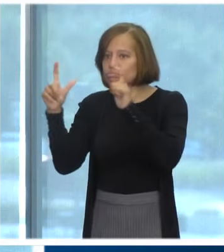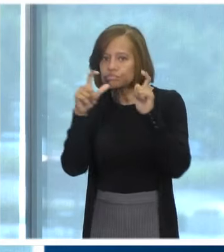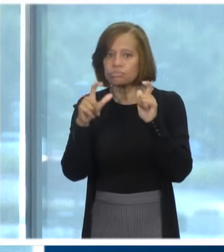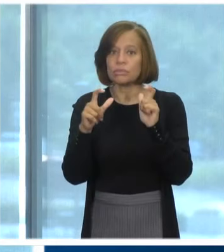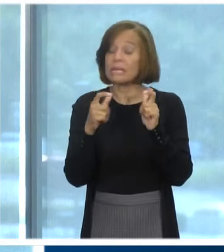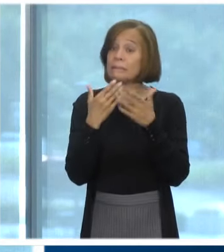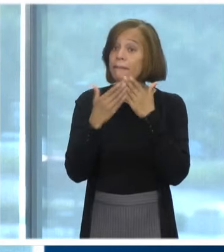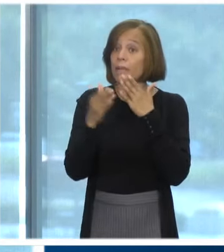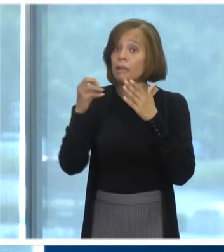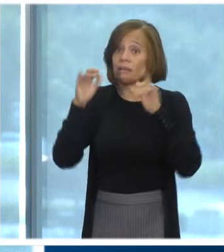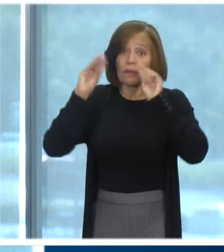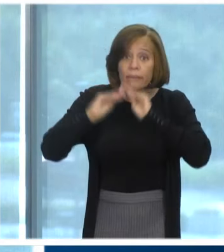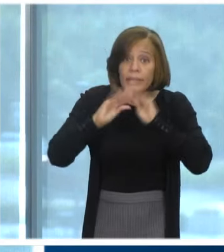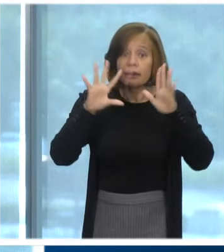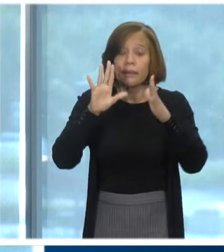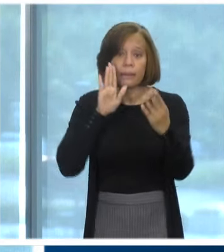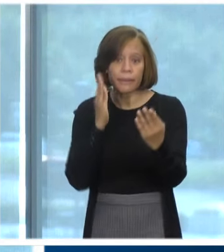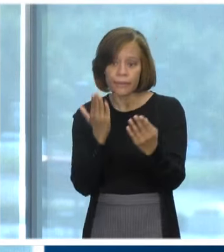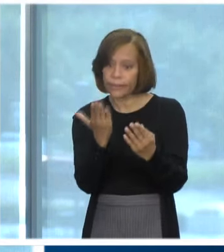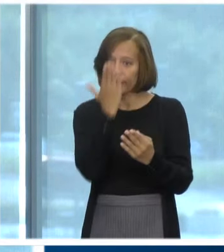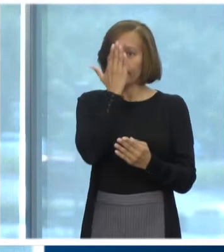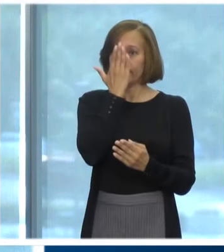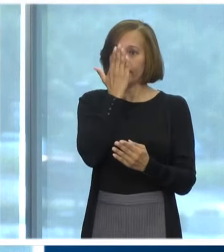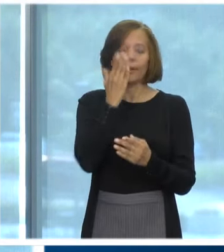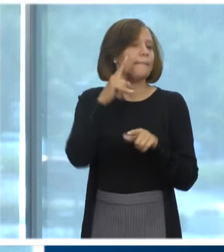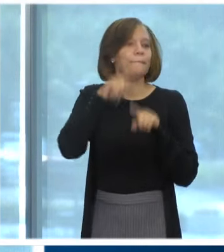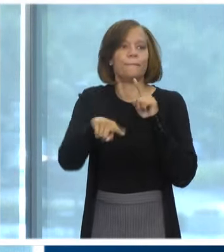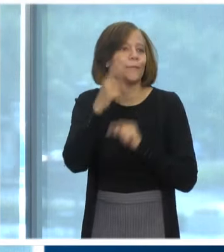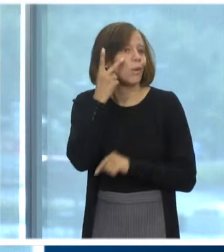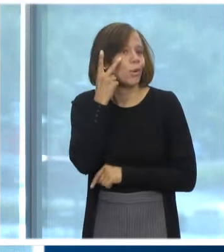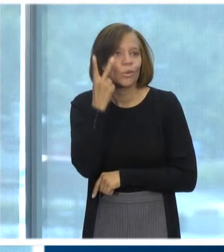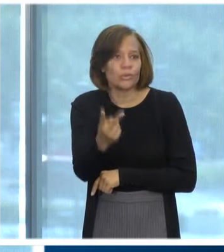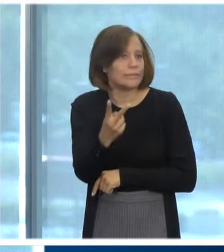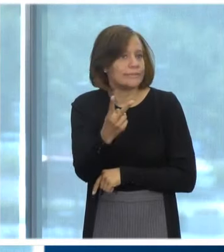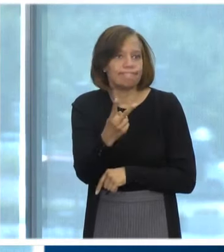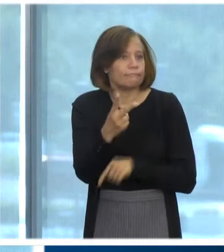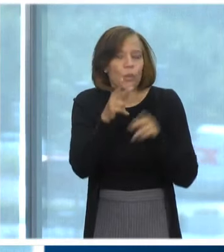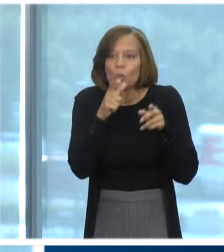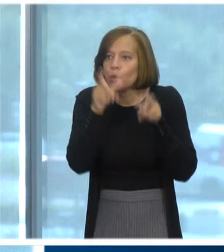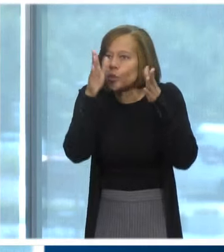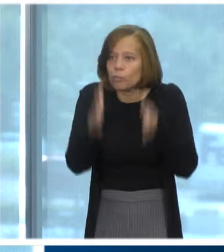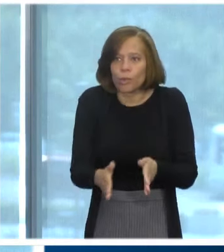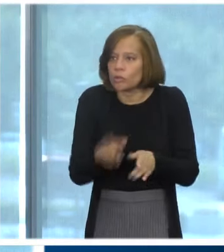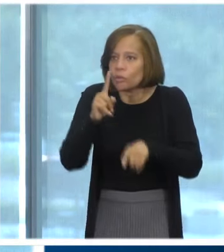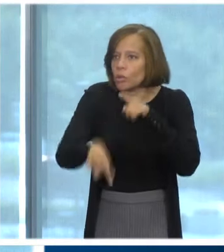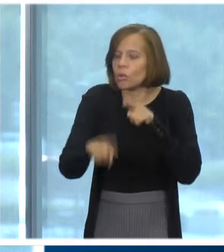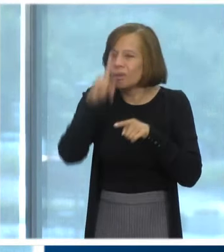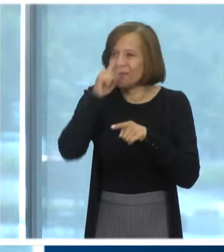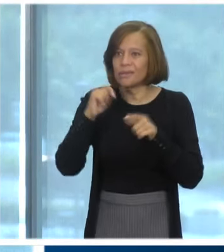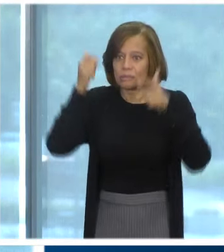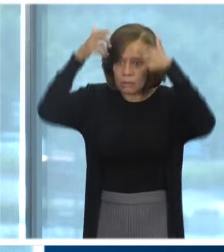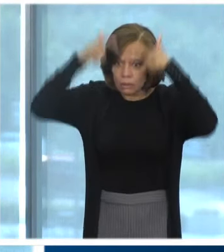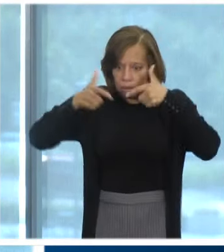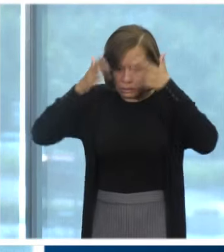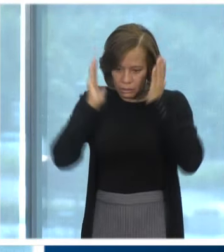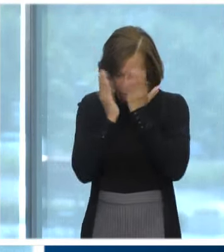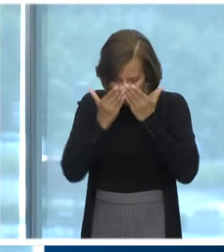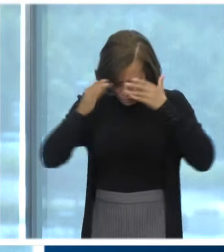was clear and close up, would not allow us to identify the officer who was under all of that riot